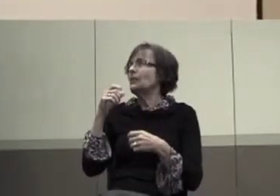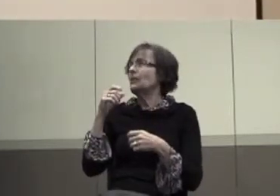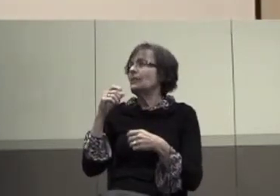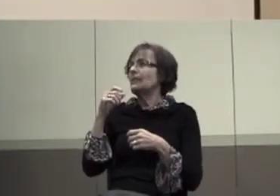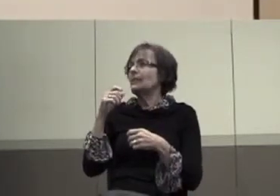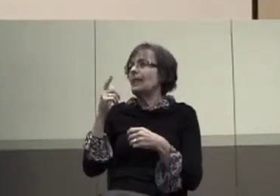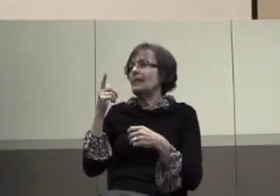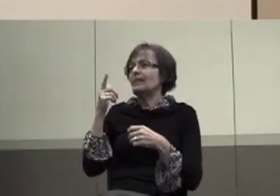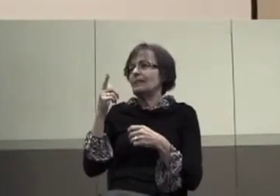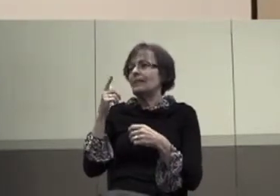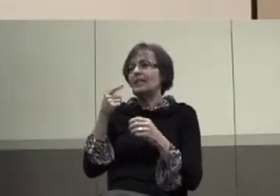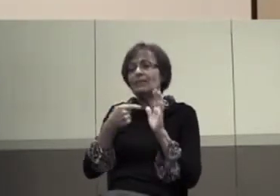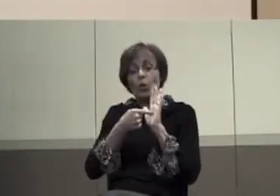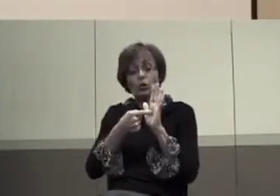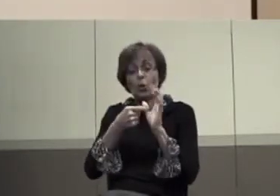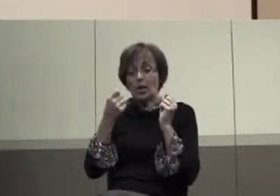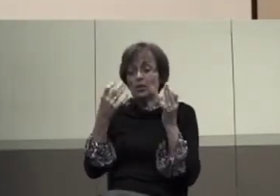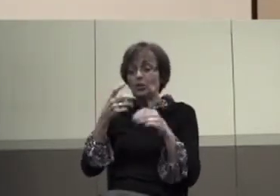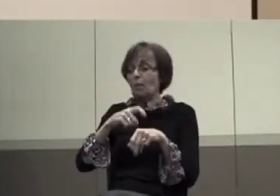got wrecked.